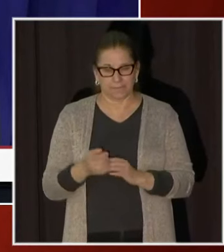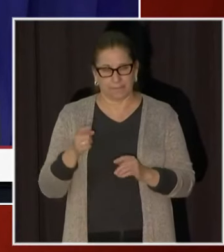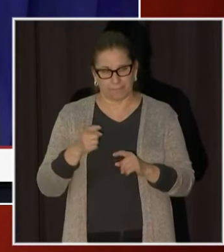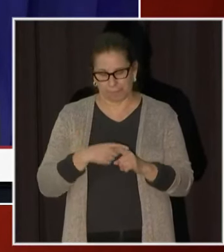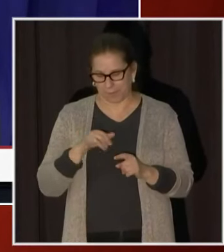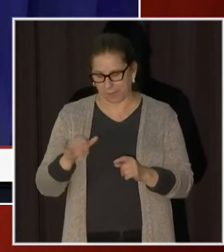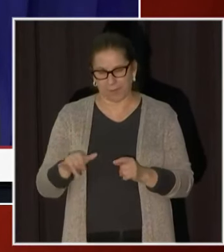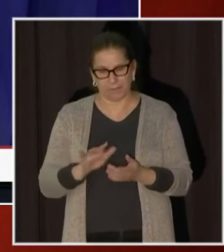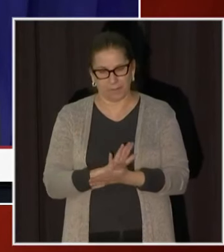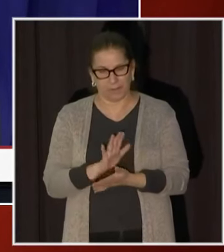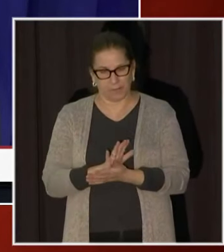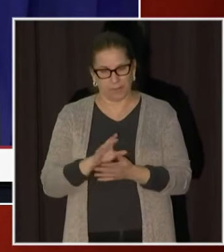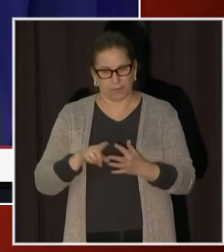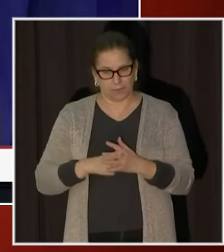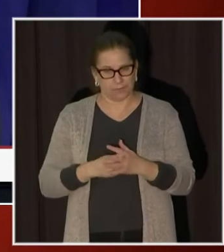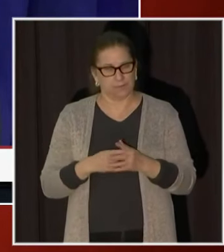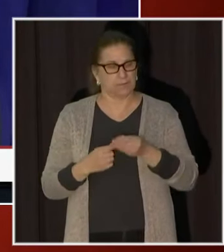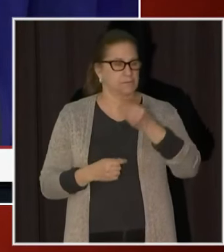be available for review?